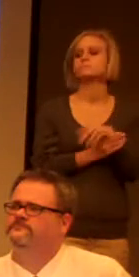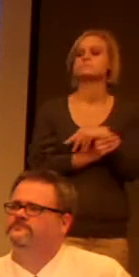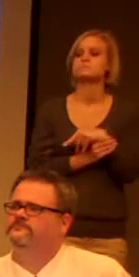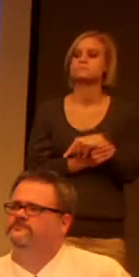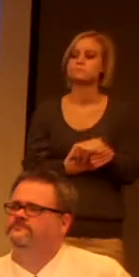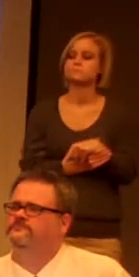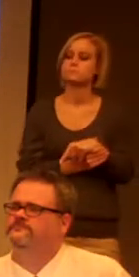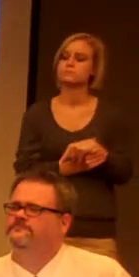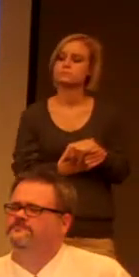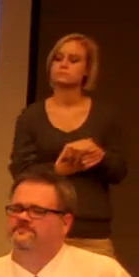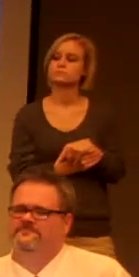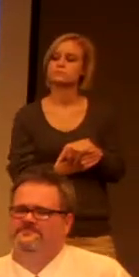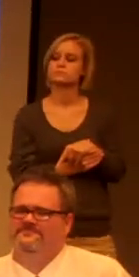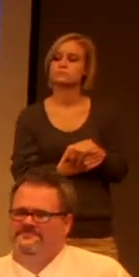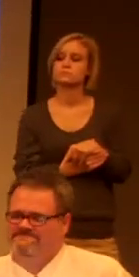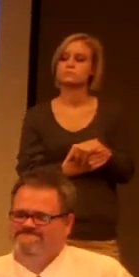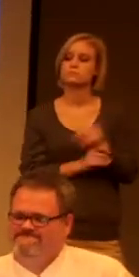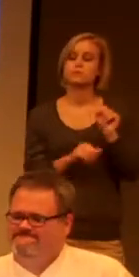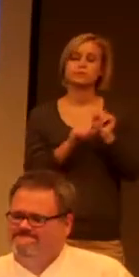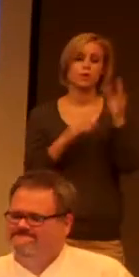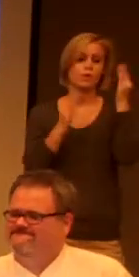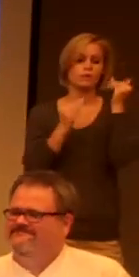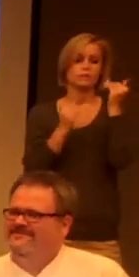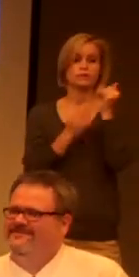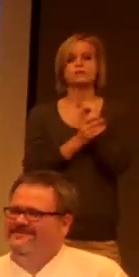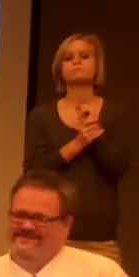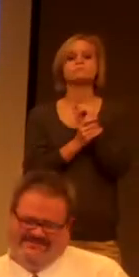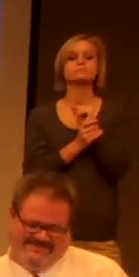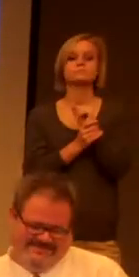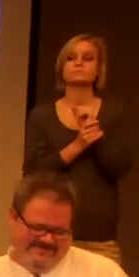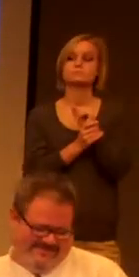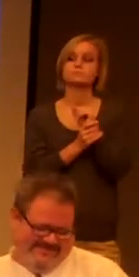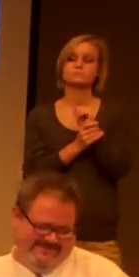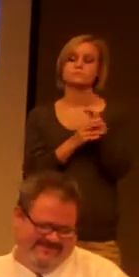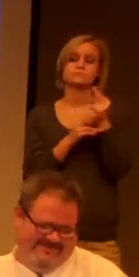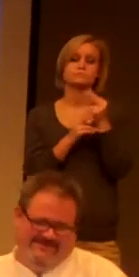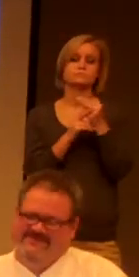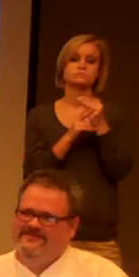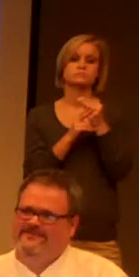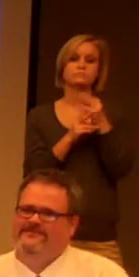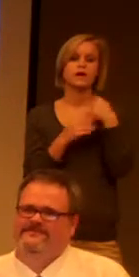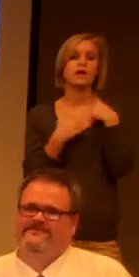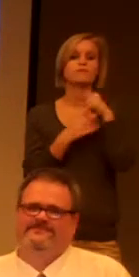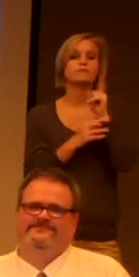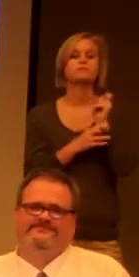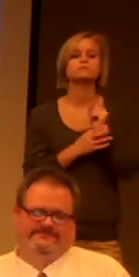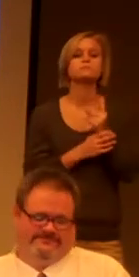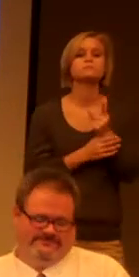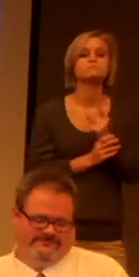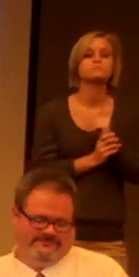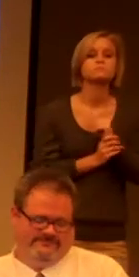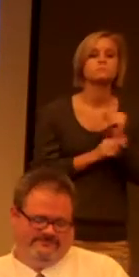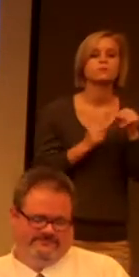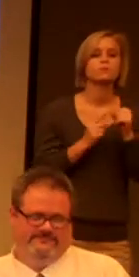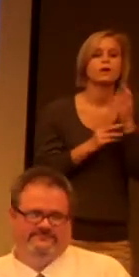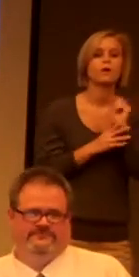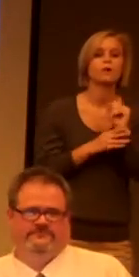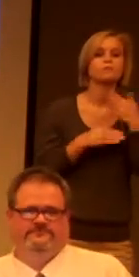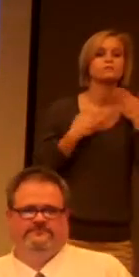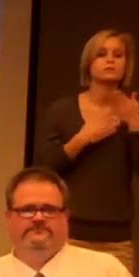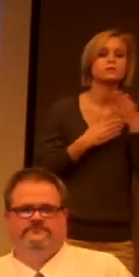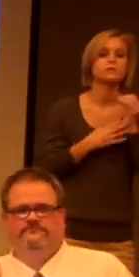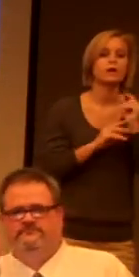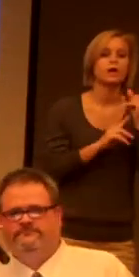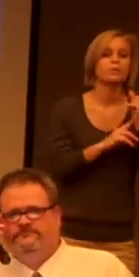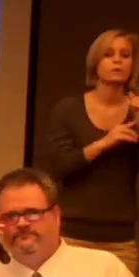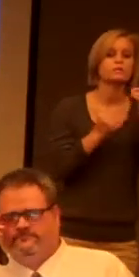you put on here. So hopefully that gives you some idea. Yes, ma'am. I have a question. Yes. When I was young and went